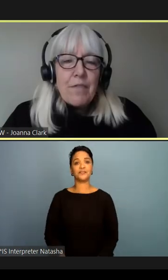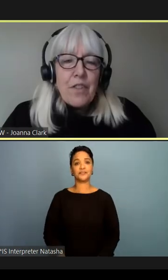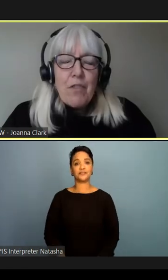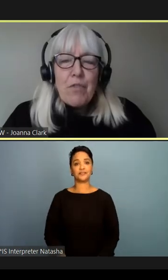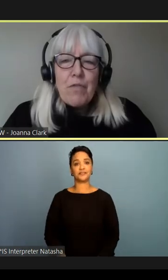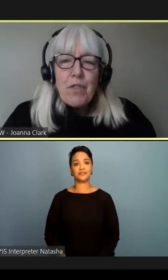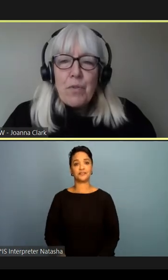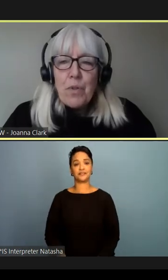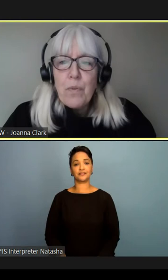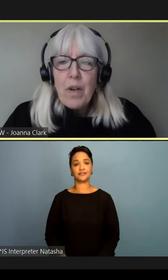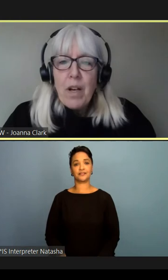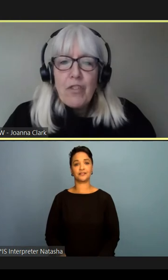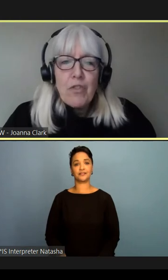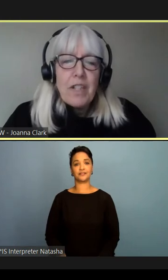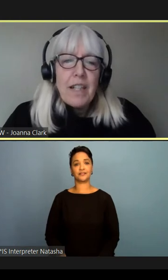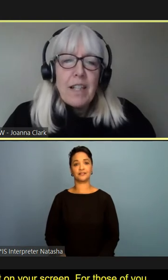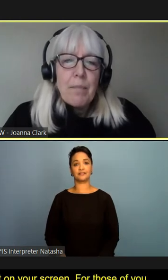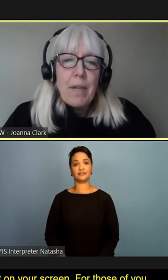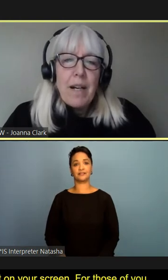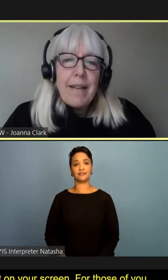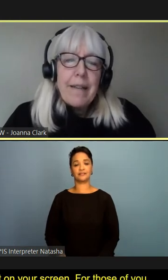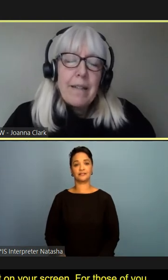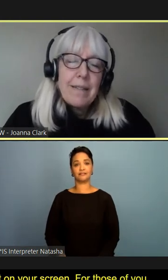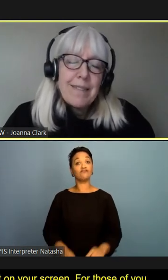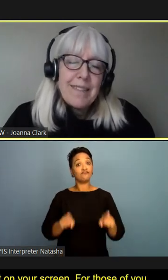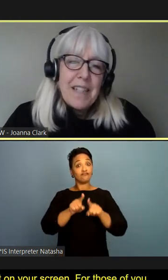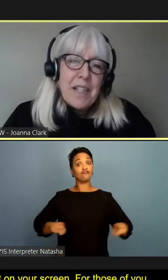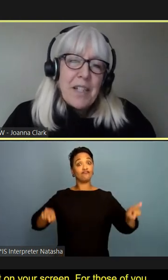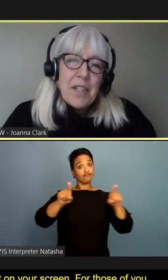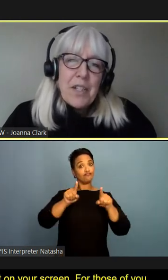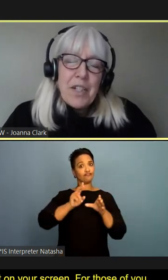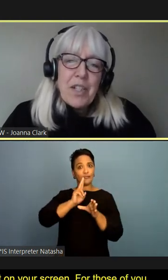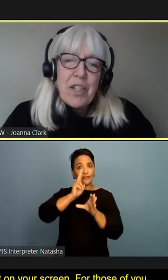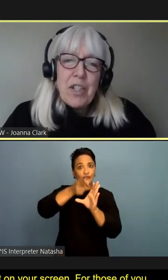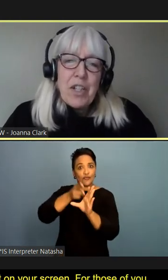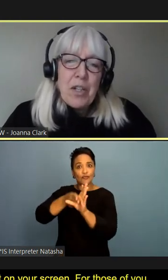And for those of you who are joining by